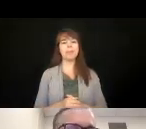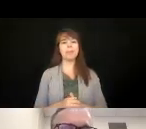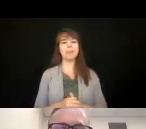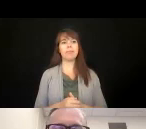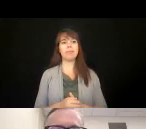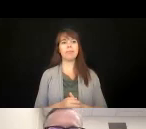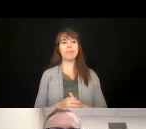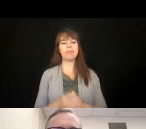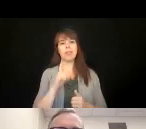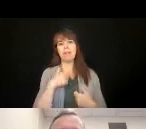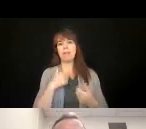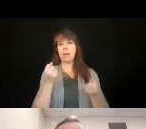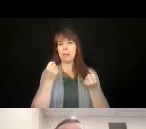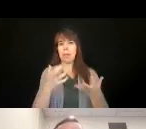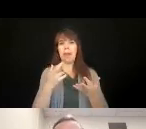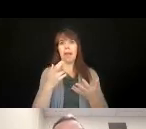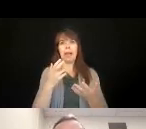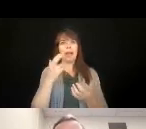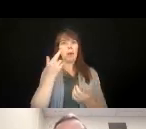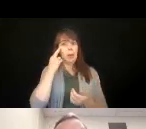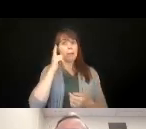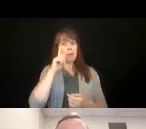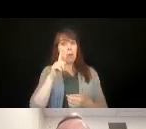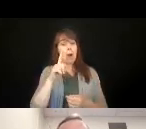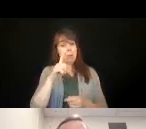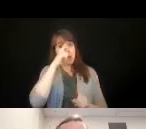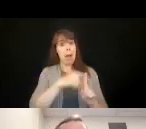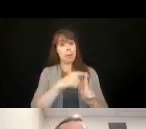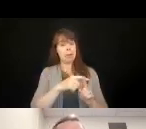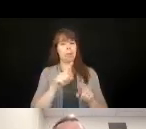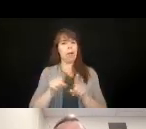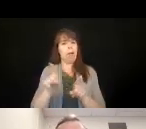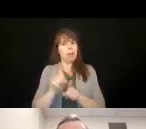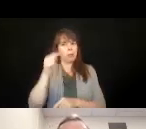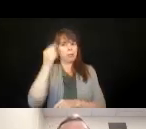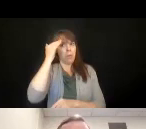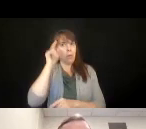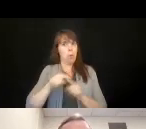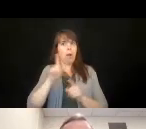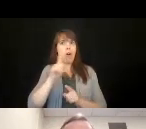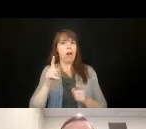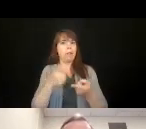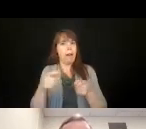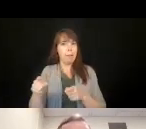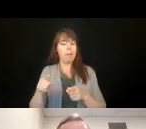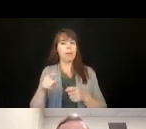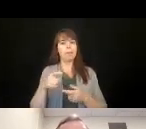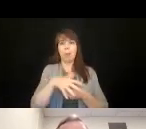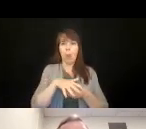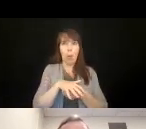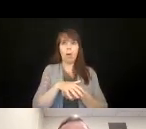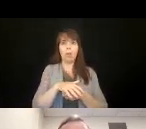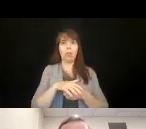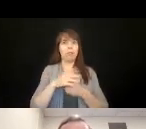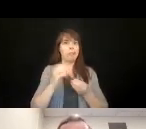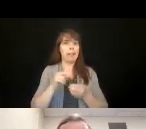While there are many reasons for realistic optimism, it's also important that we remain aware of trends in the pandemic, both locally, regionally, nationally, and